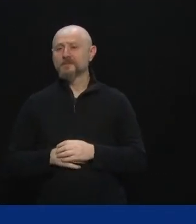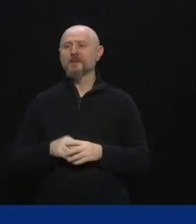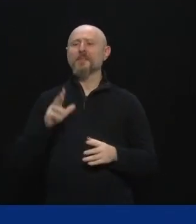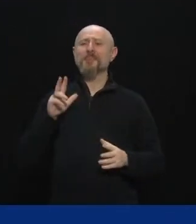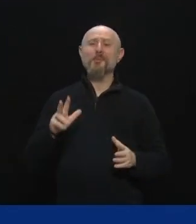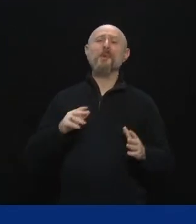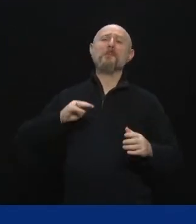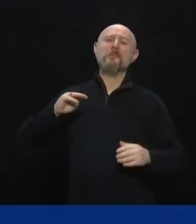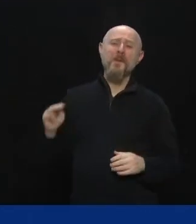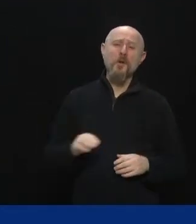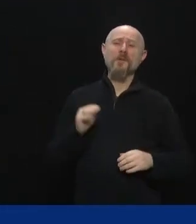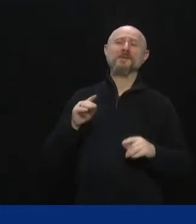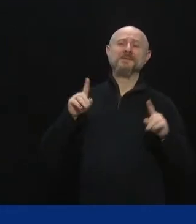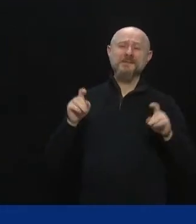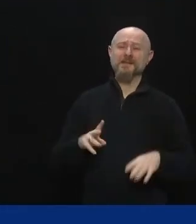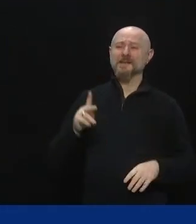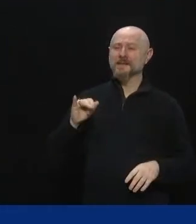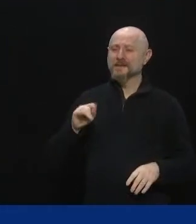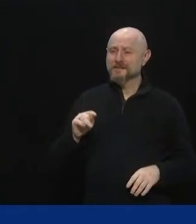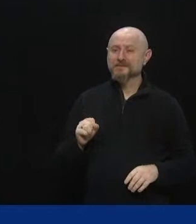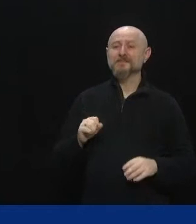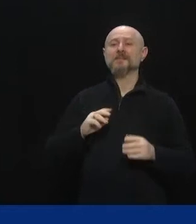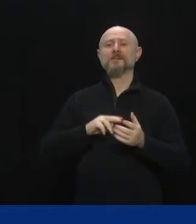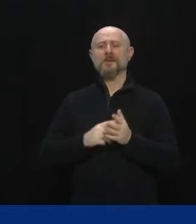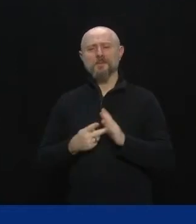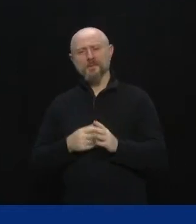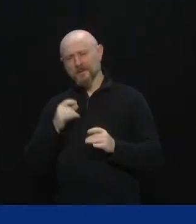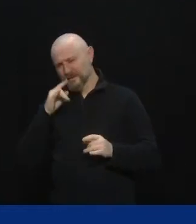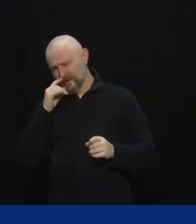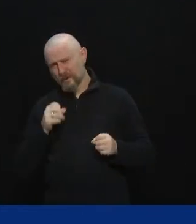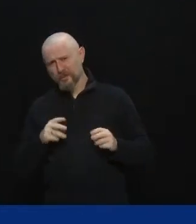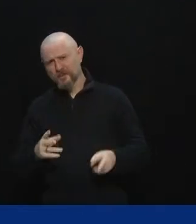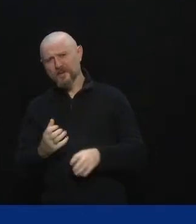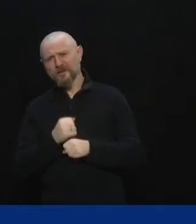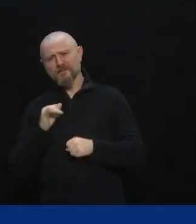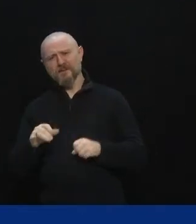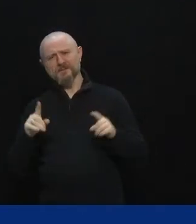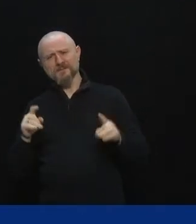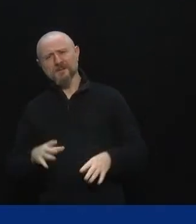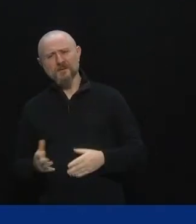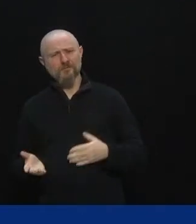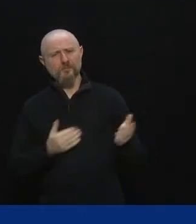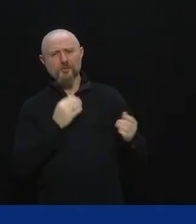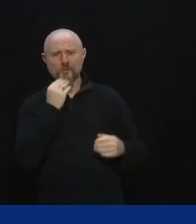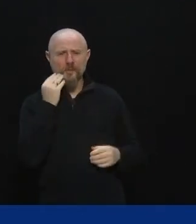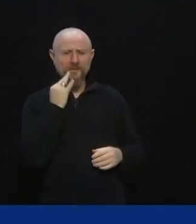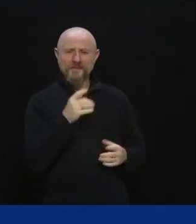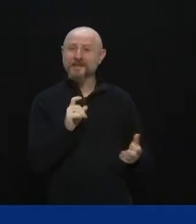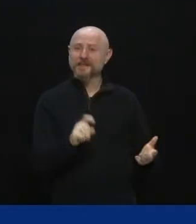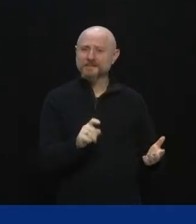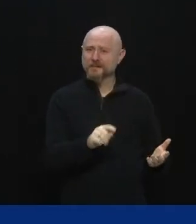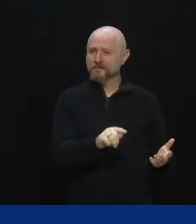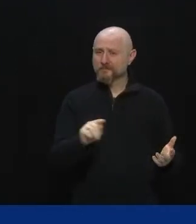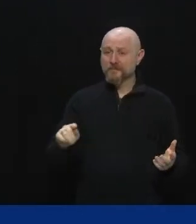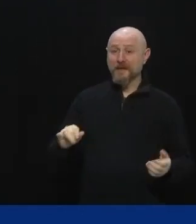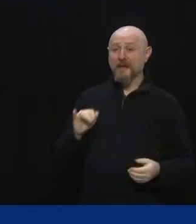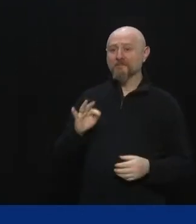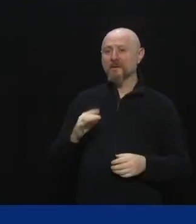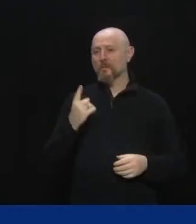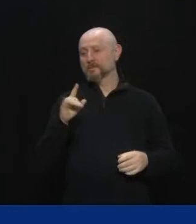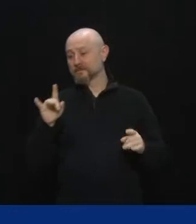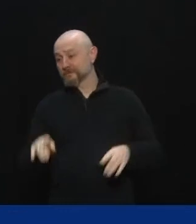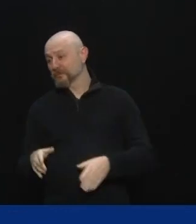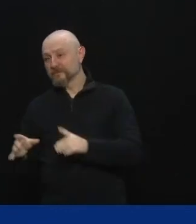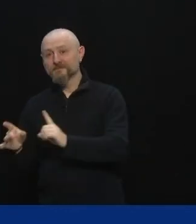kits. So we believe that there are opportunities for the children to get those tests, take them home if necessary, if there's a positive case. We don't want to